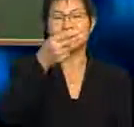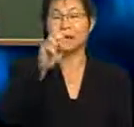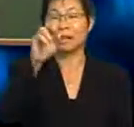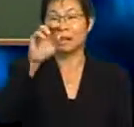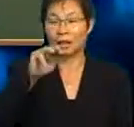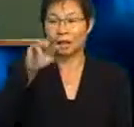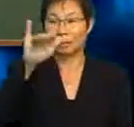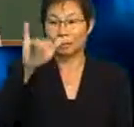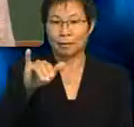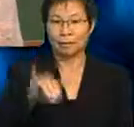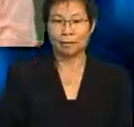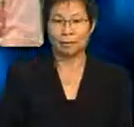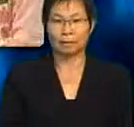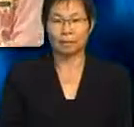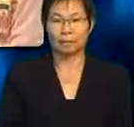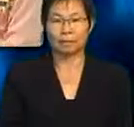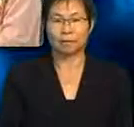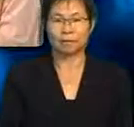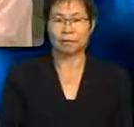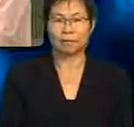Okay, tell me.